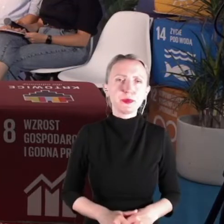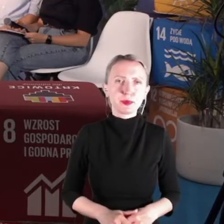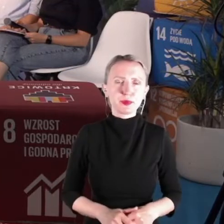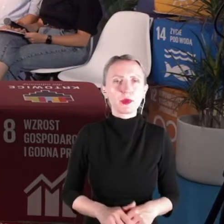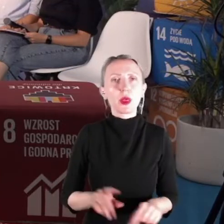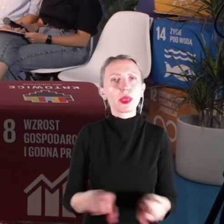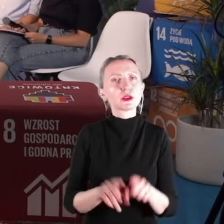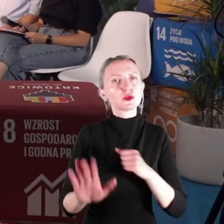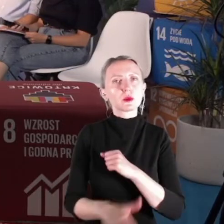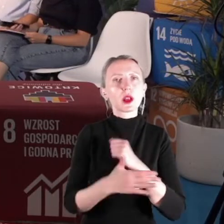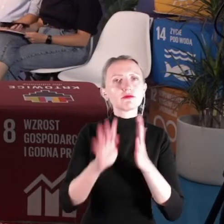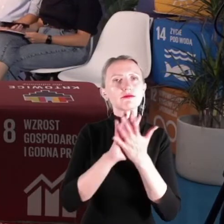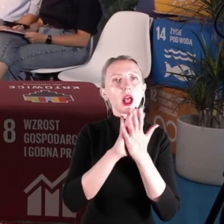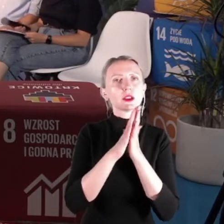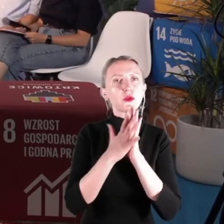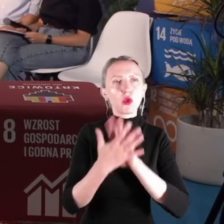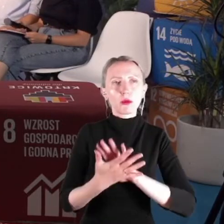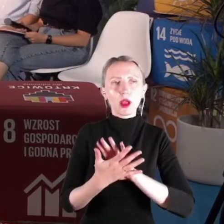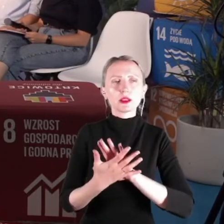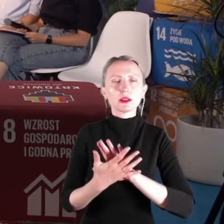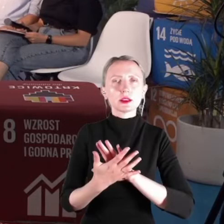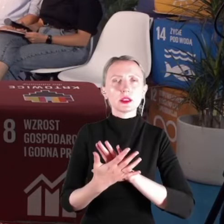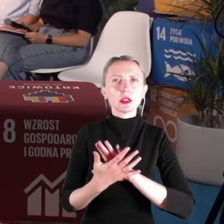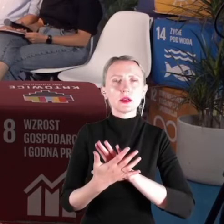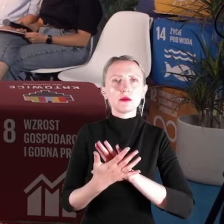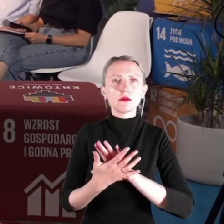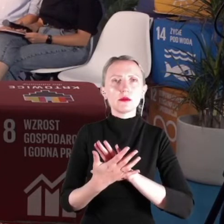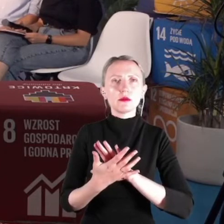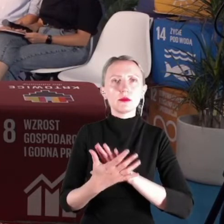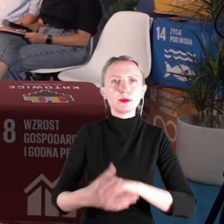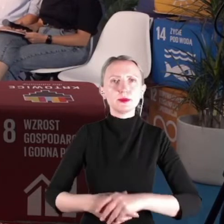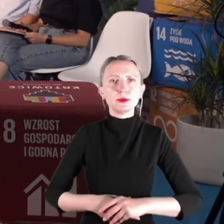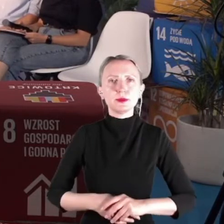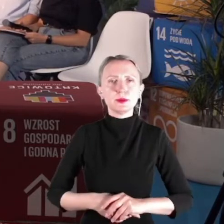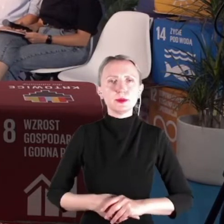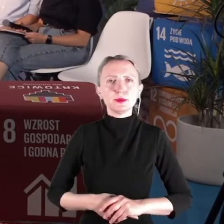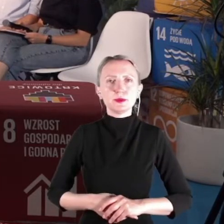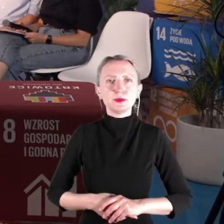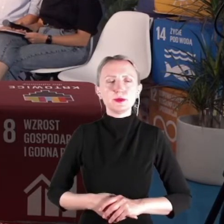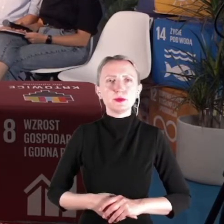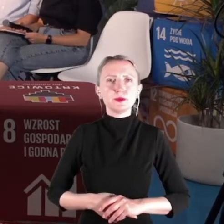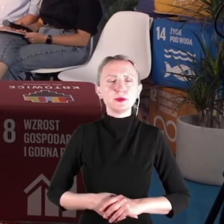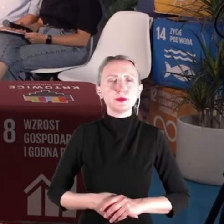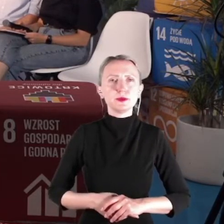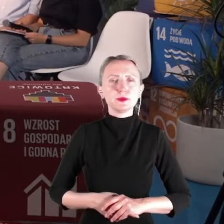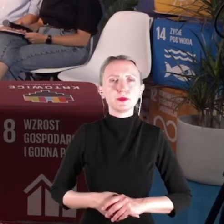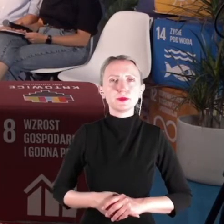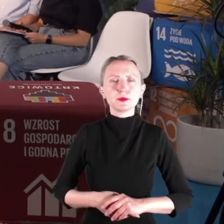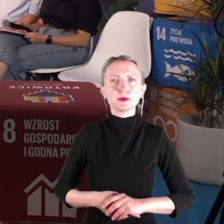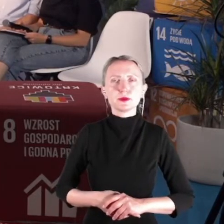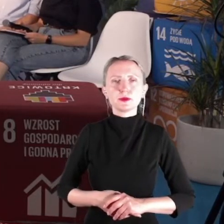in informal neighborhoods. And before we finish, we want to show you our most present